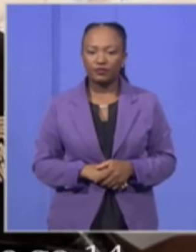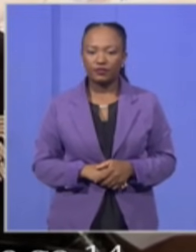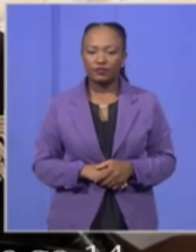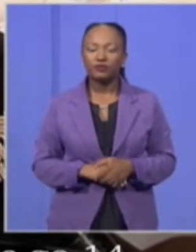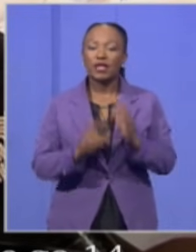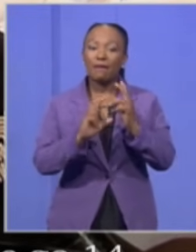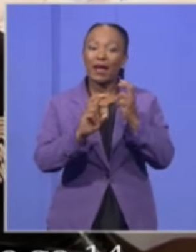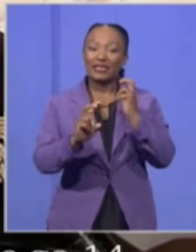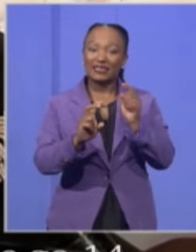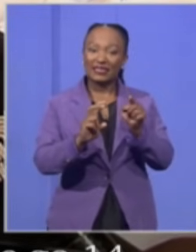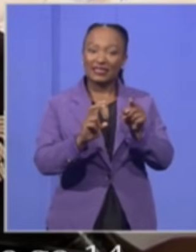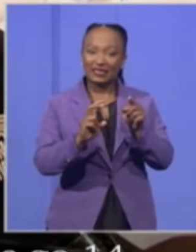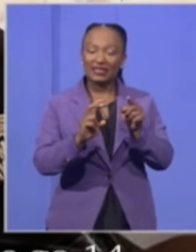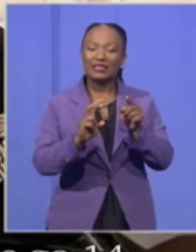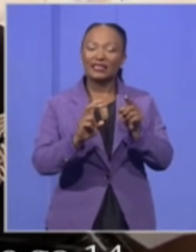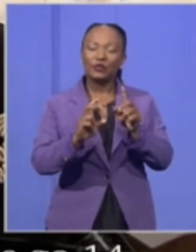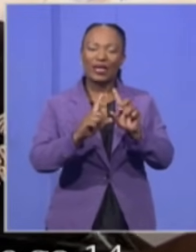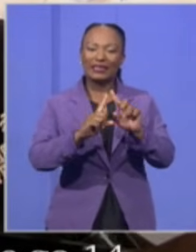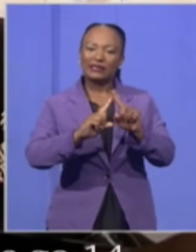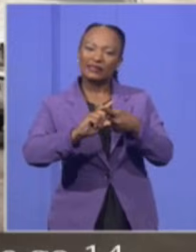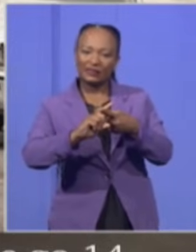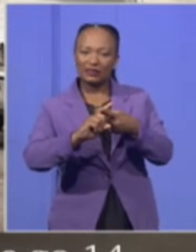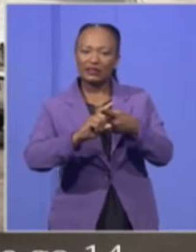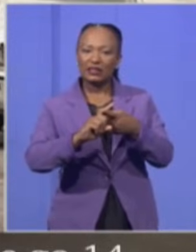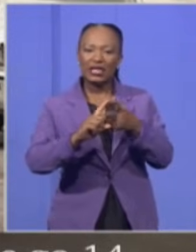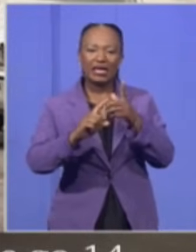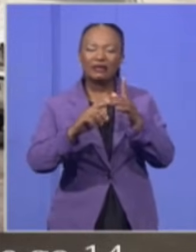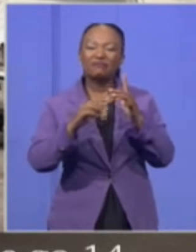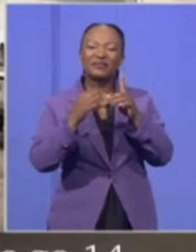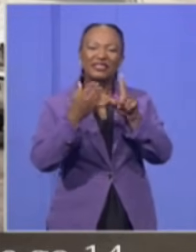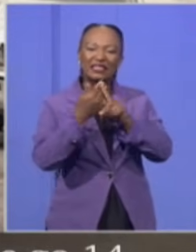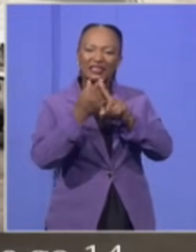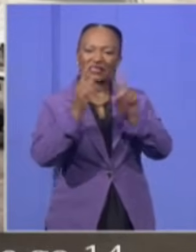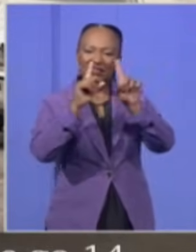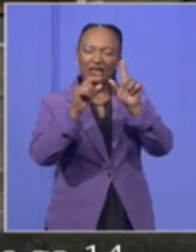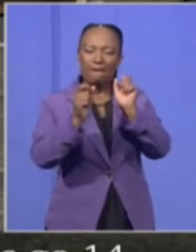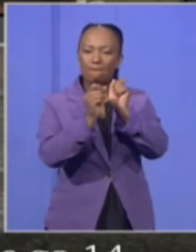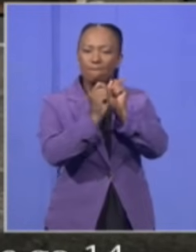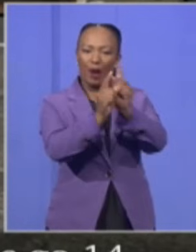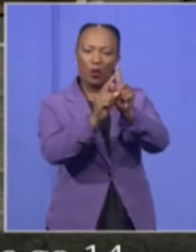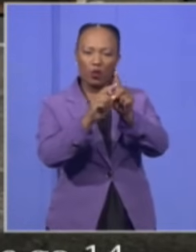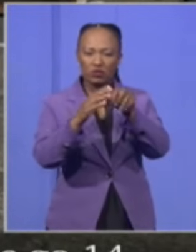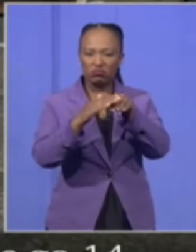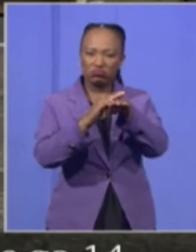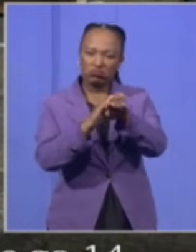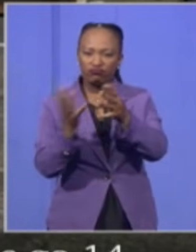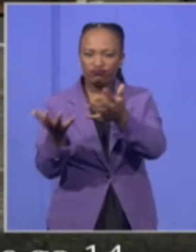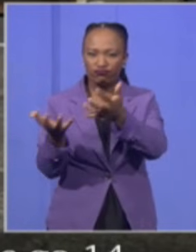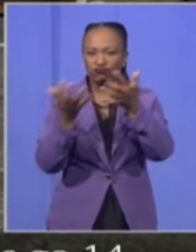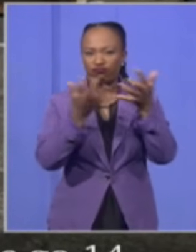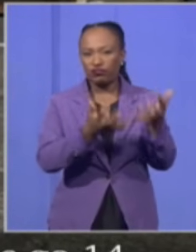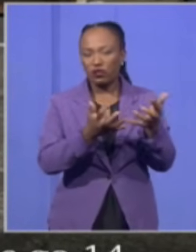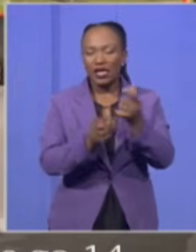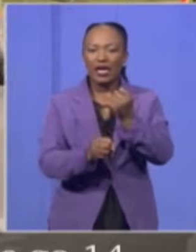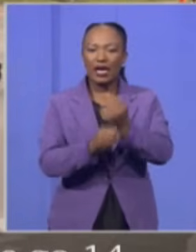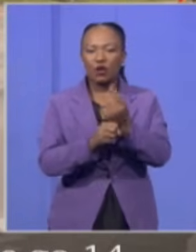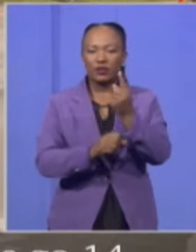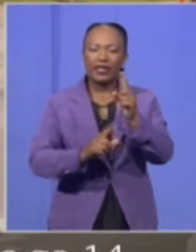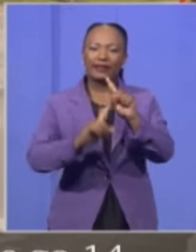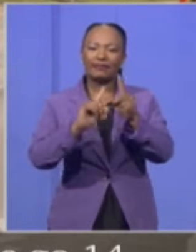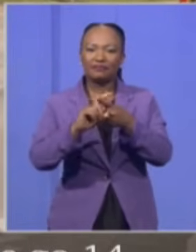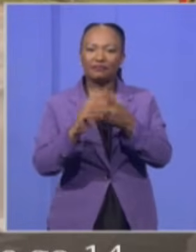the glass to rescue people. Palo ya bao ba hlokofetšego kotsing ya bese ka Gauteng e